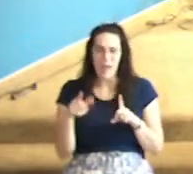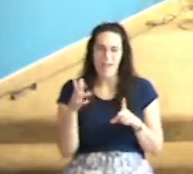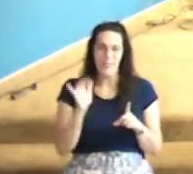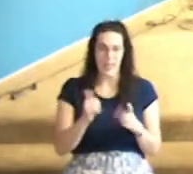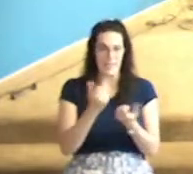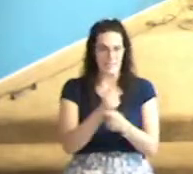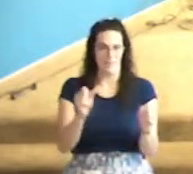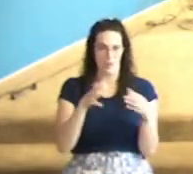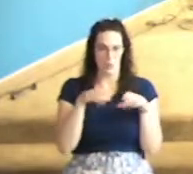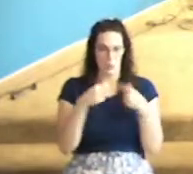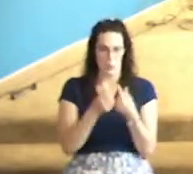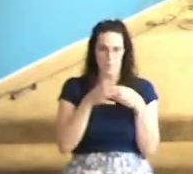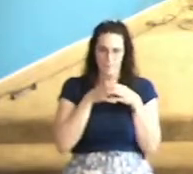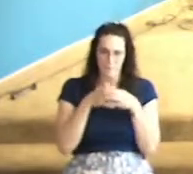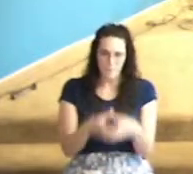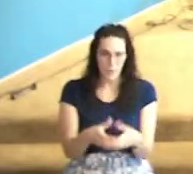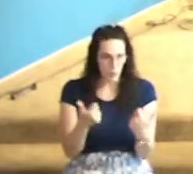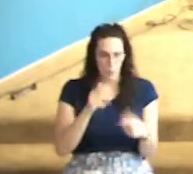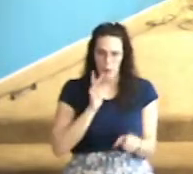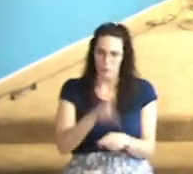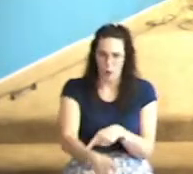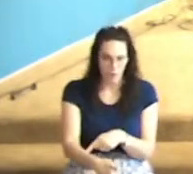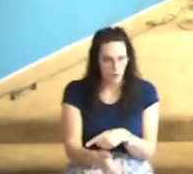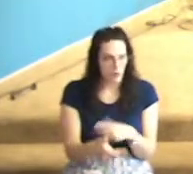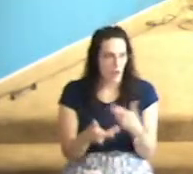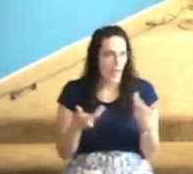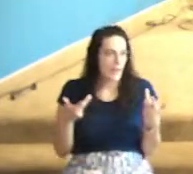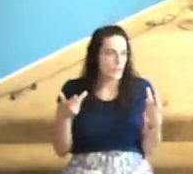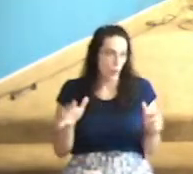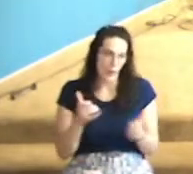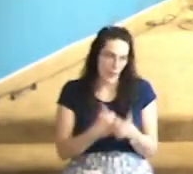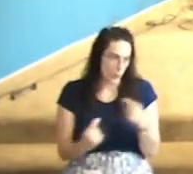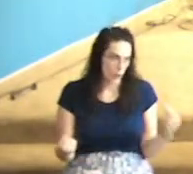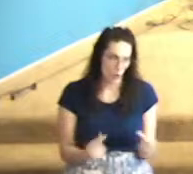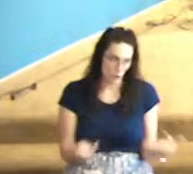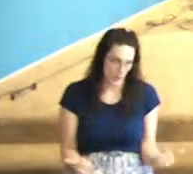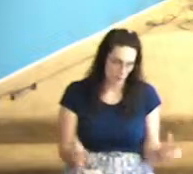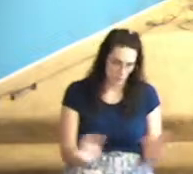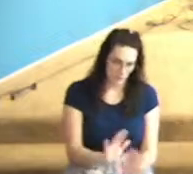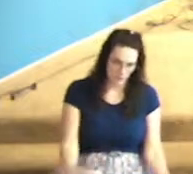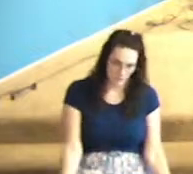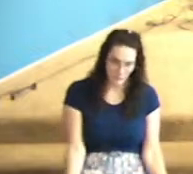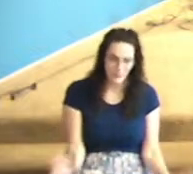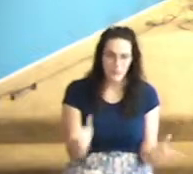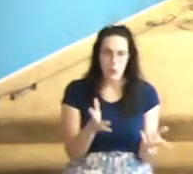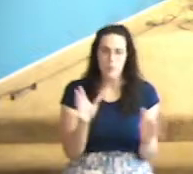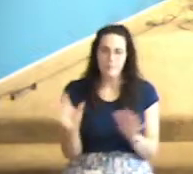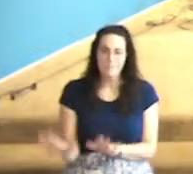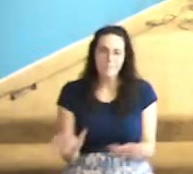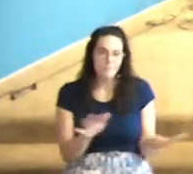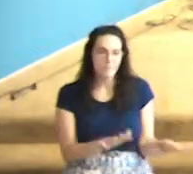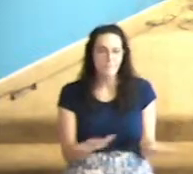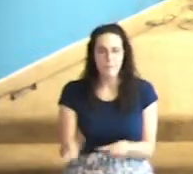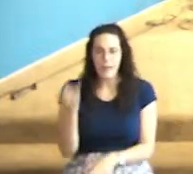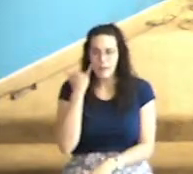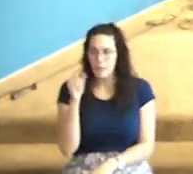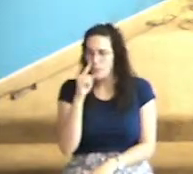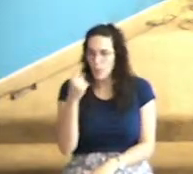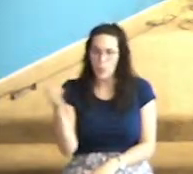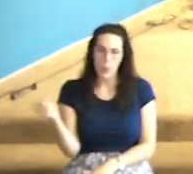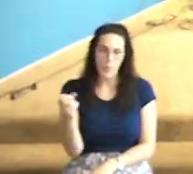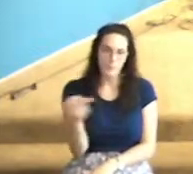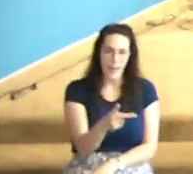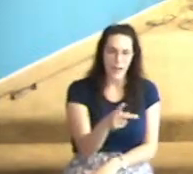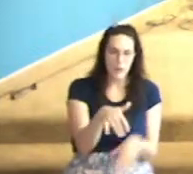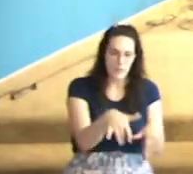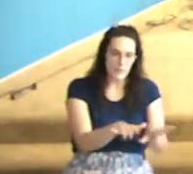that safely as a group so we don't get anybody run over today. I really don't want anybody to get hurt today, okay? Just hang out. If you're bored, go back to the cemetery and check some